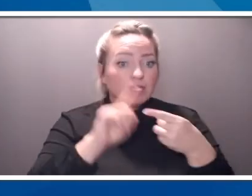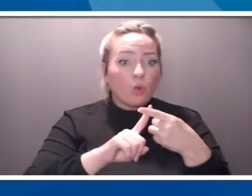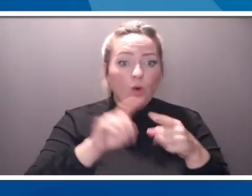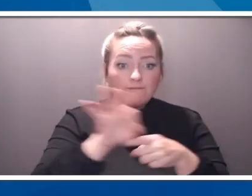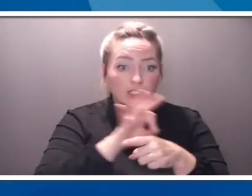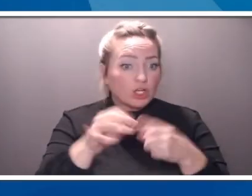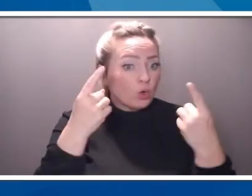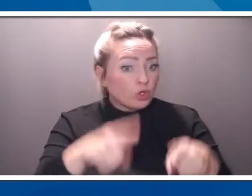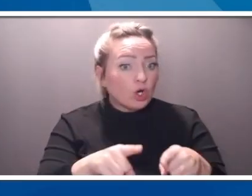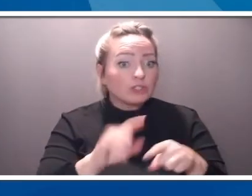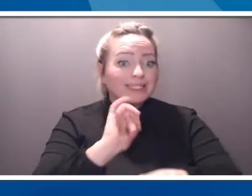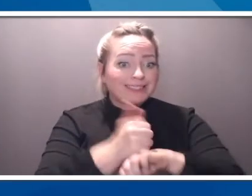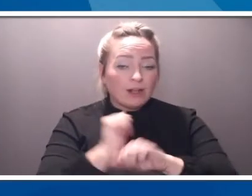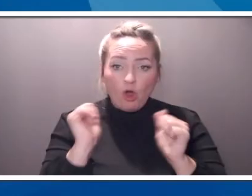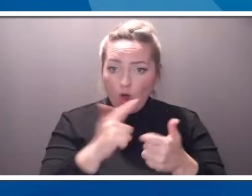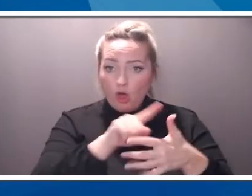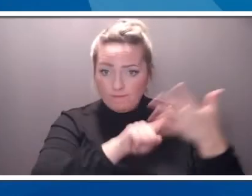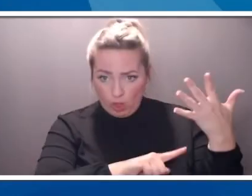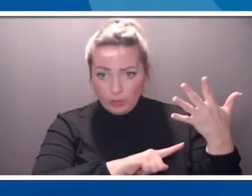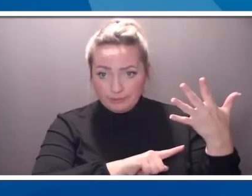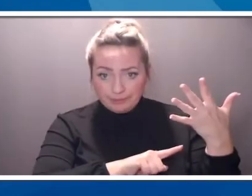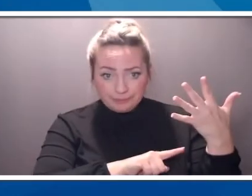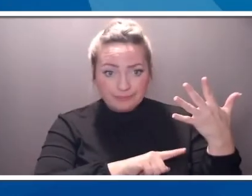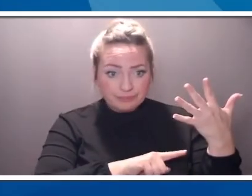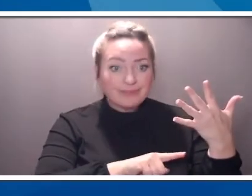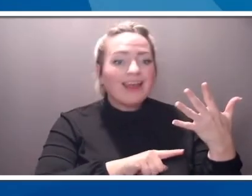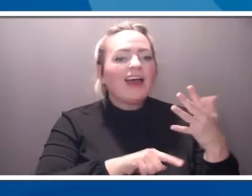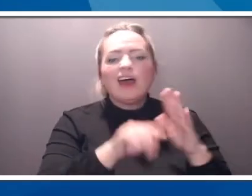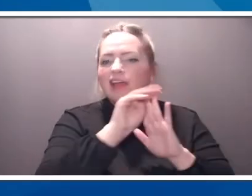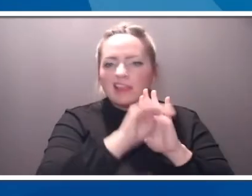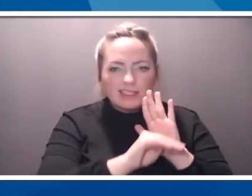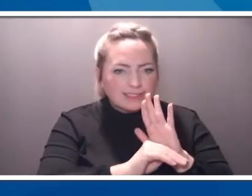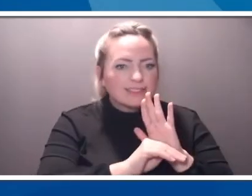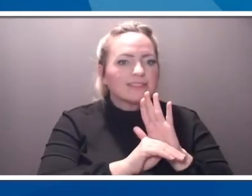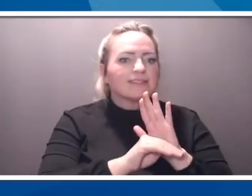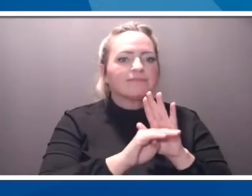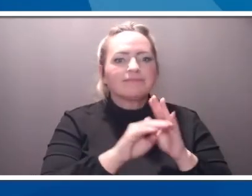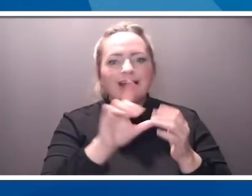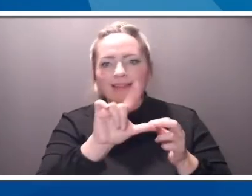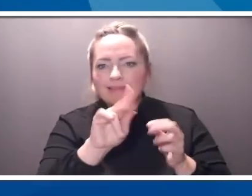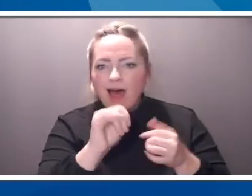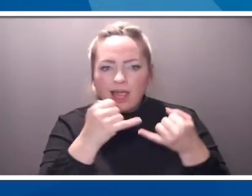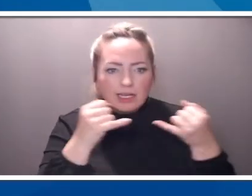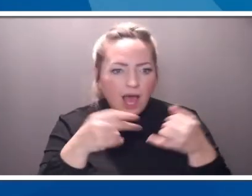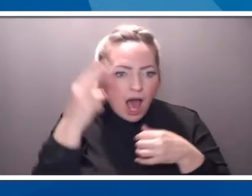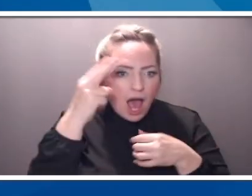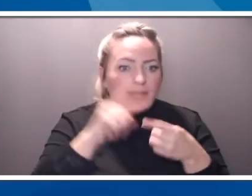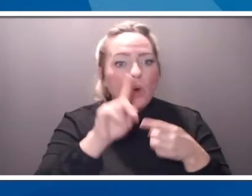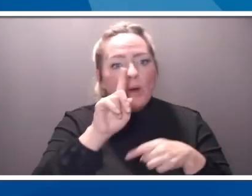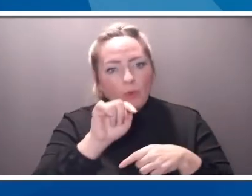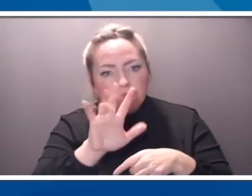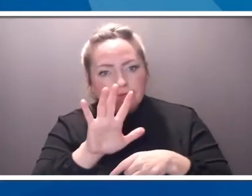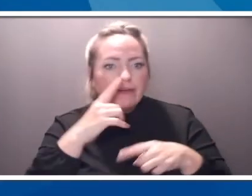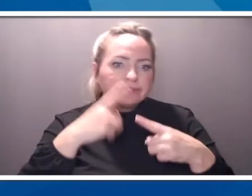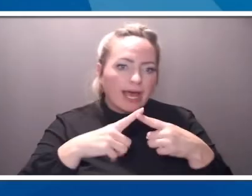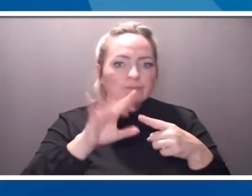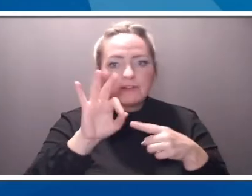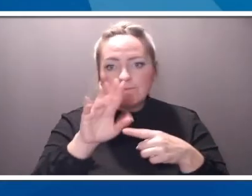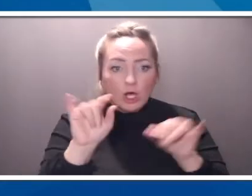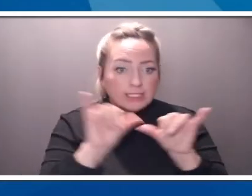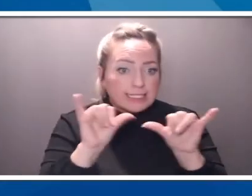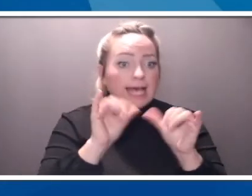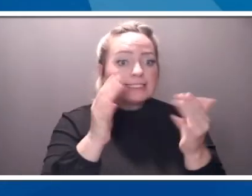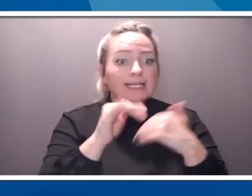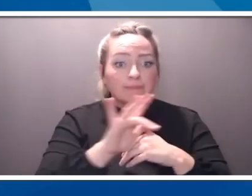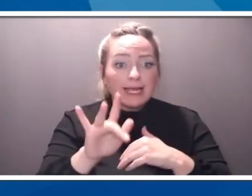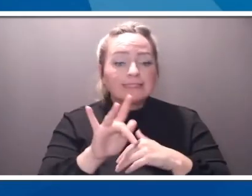No loss of content or functionality occurs by setting all of the following. And then it goes on to list line height at least 1.5